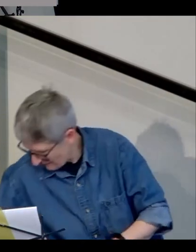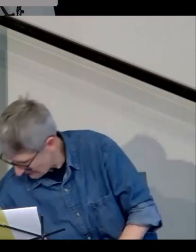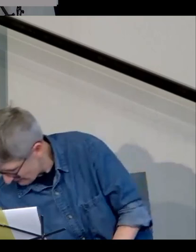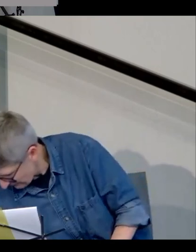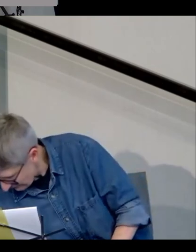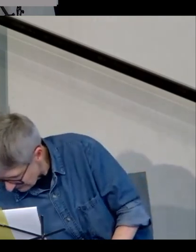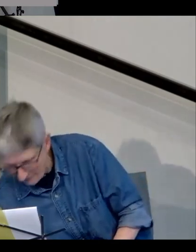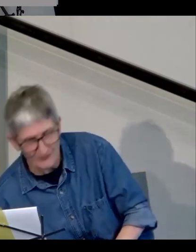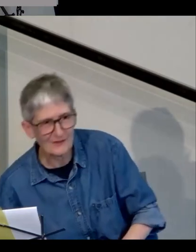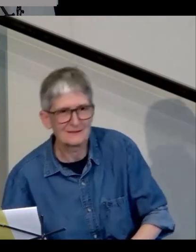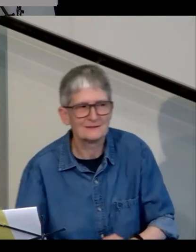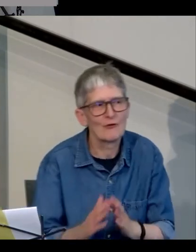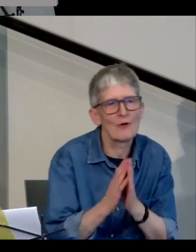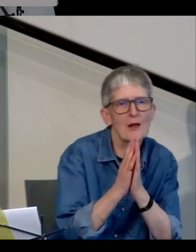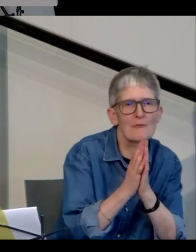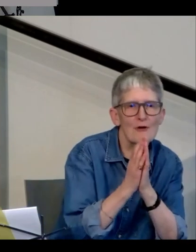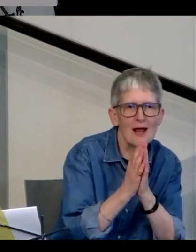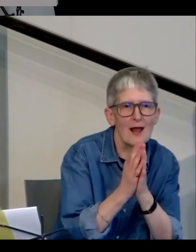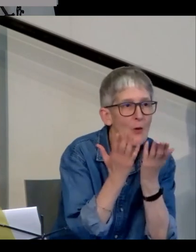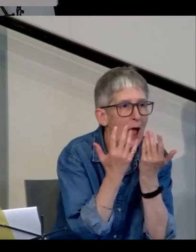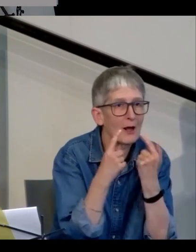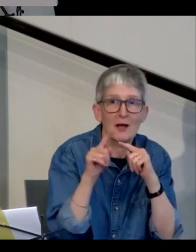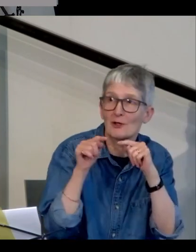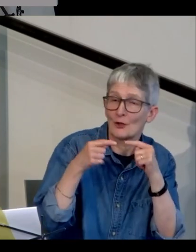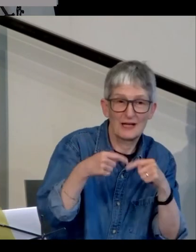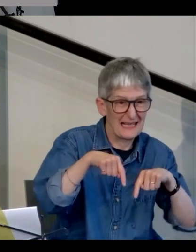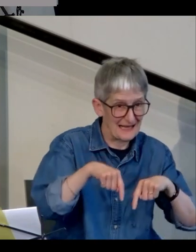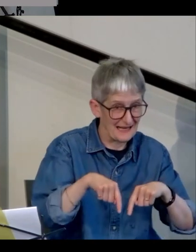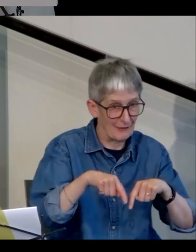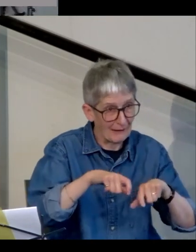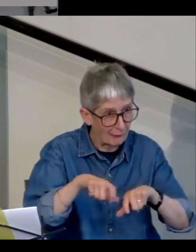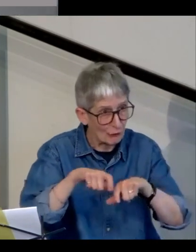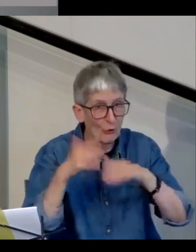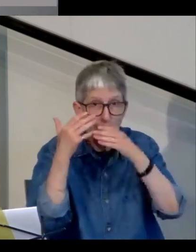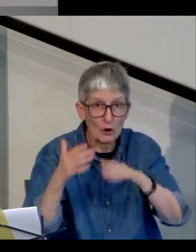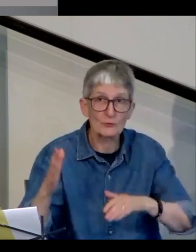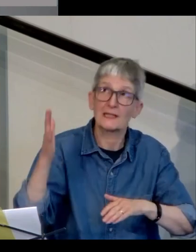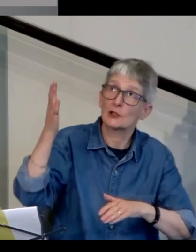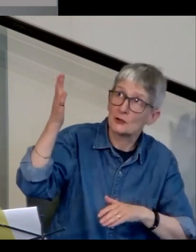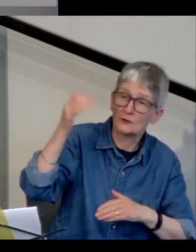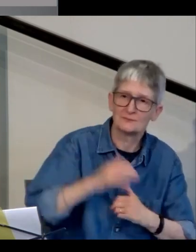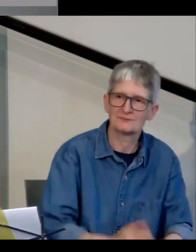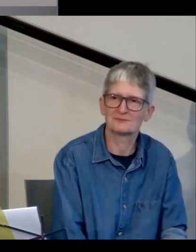Let's pray, Lord, we just welcome you here as we continue to worship you.